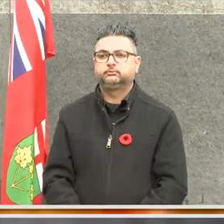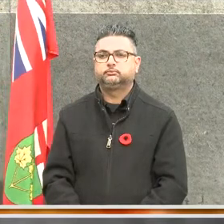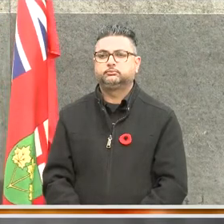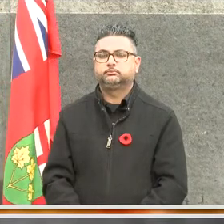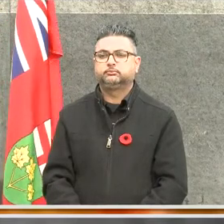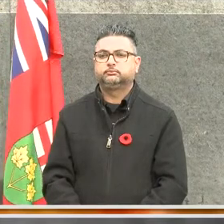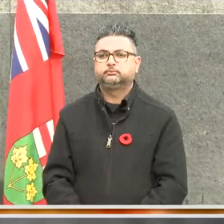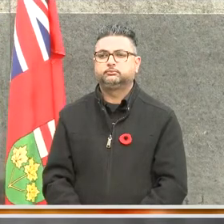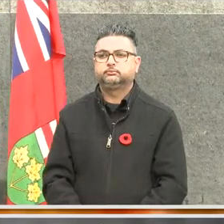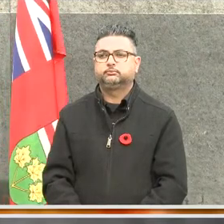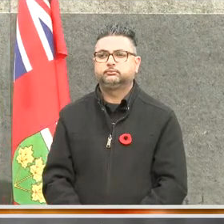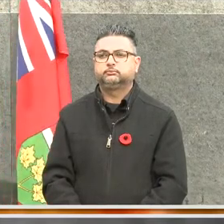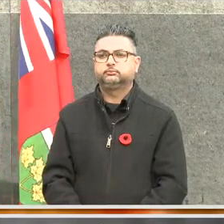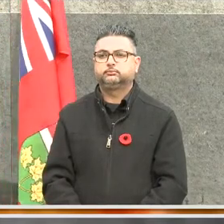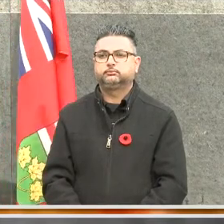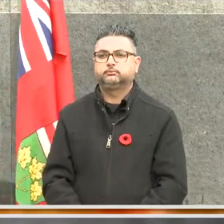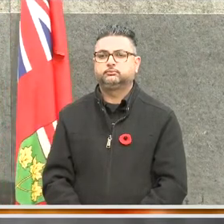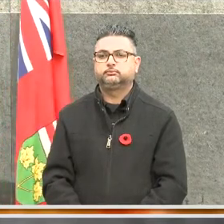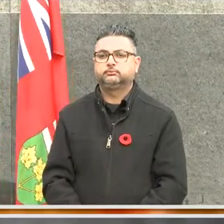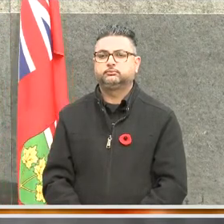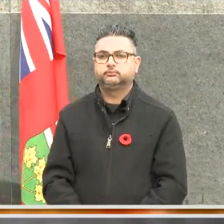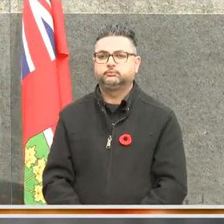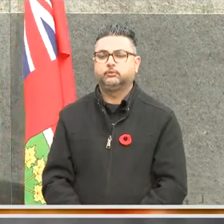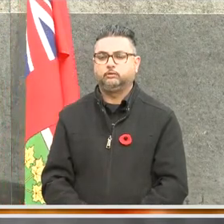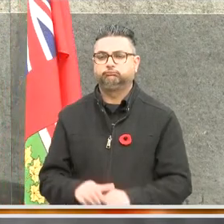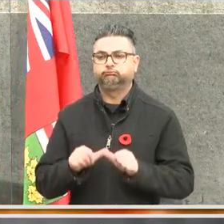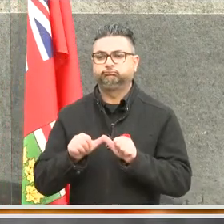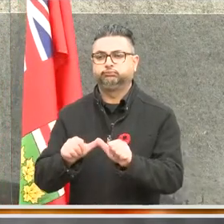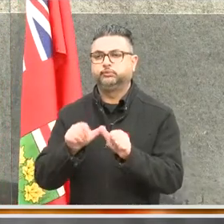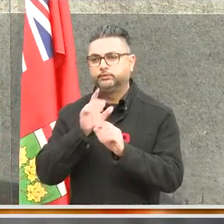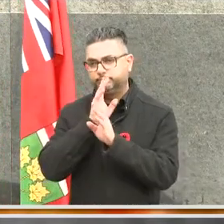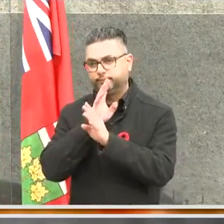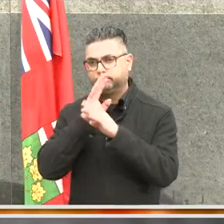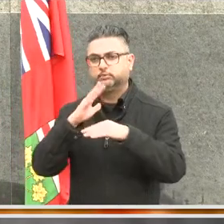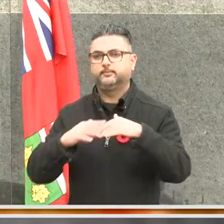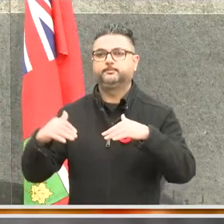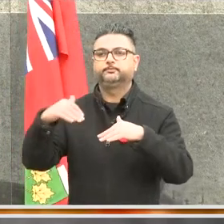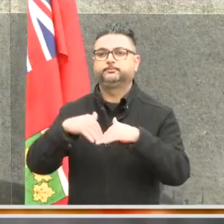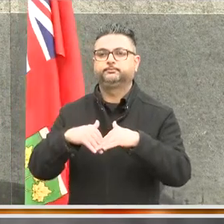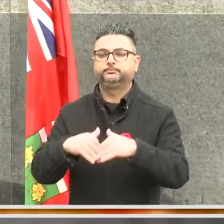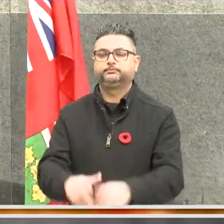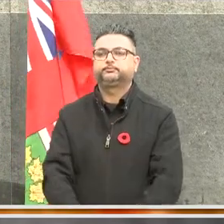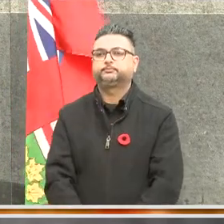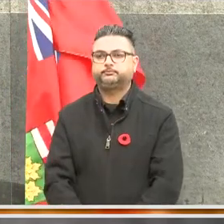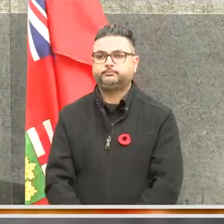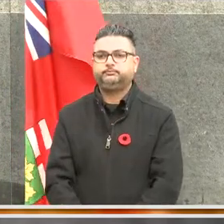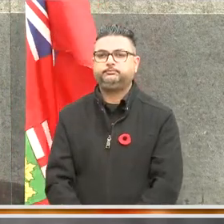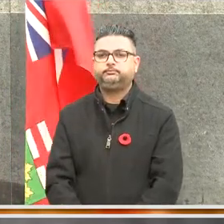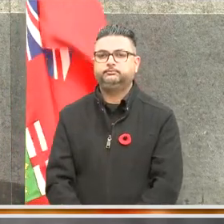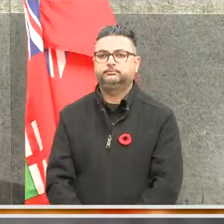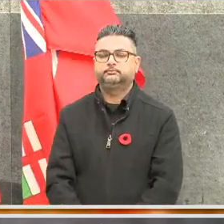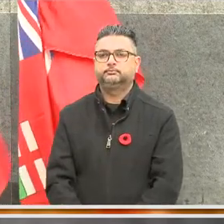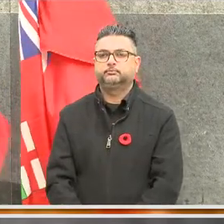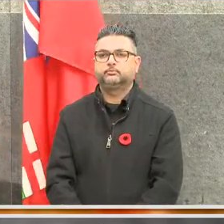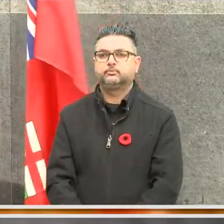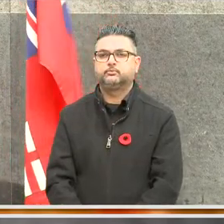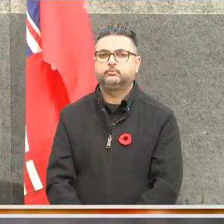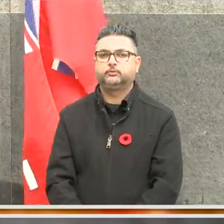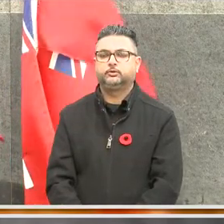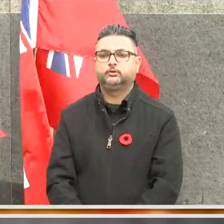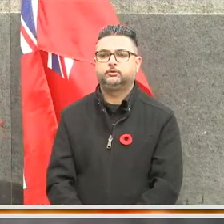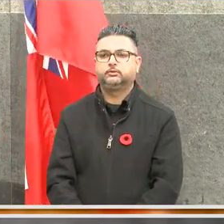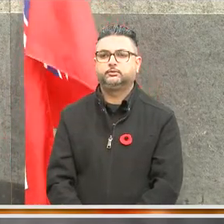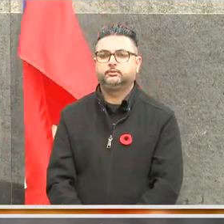Menanodwin. Nastabinjget, Kimin Guna, Nijosun, Nakan again, when I'm doing it Sigishgat. Zagetwin,